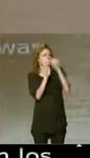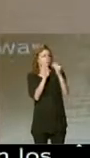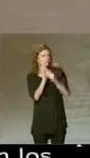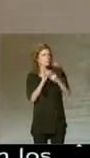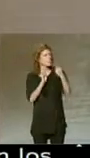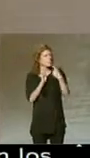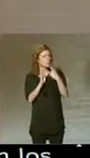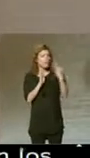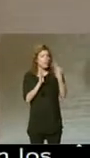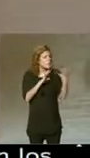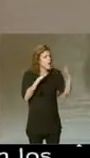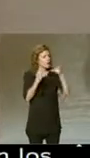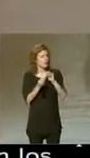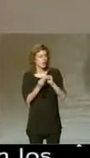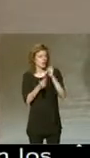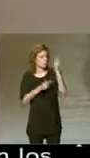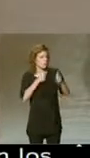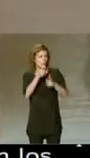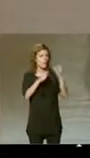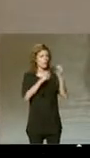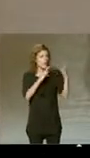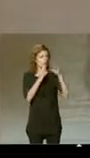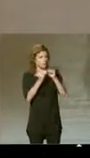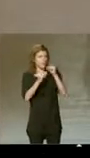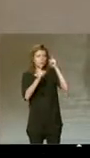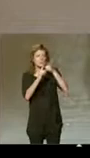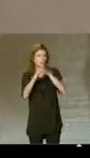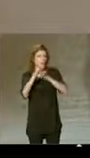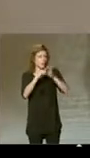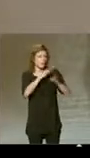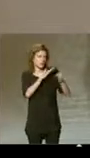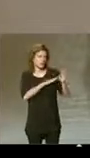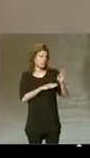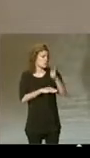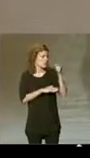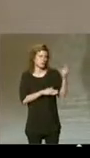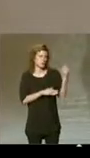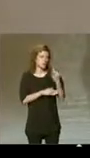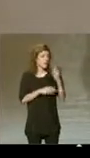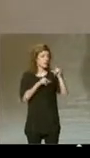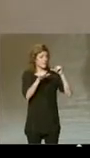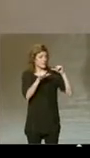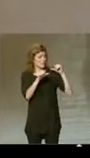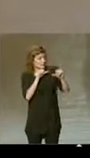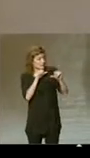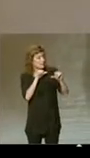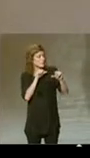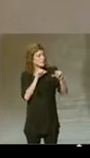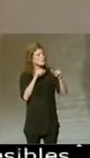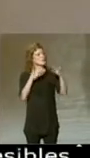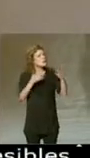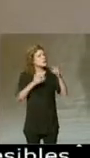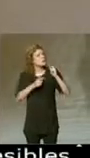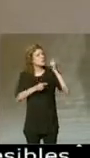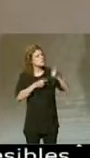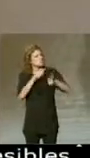that forced industries to adapt themselves so that devices would be more accessible than they used to. From